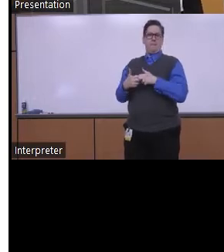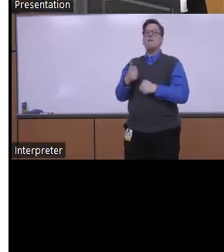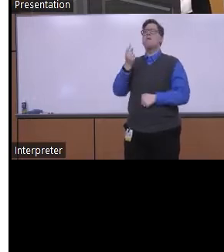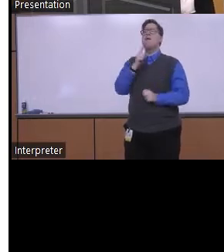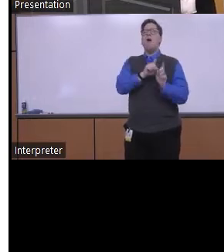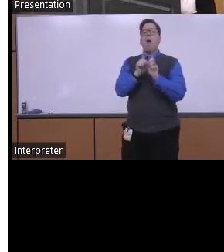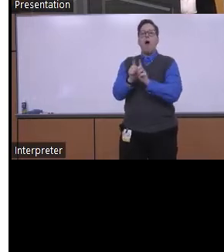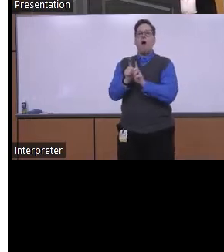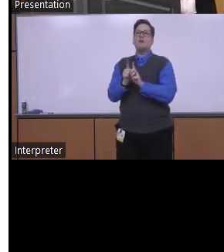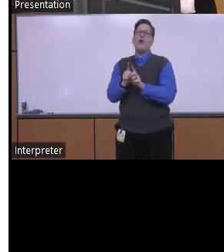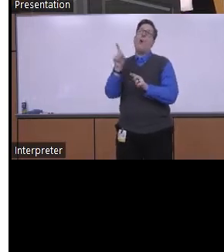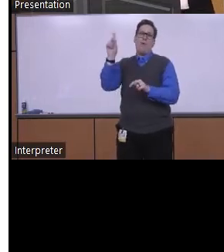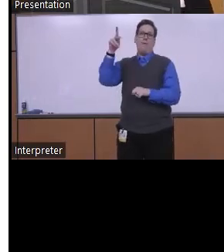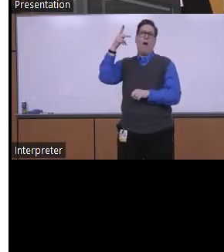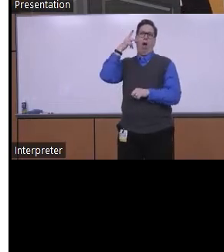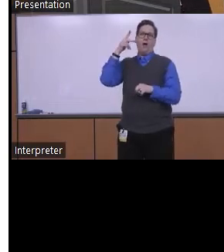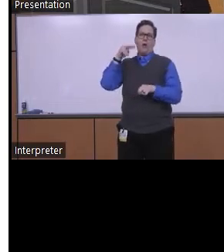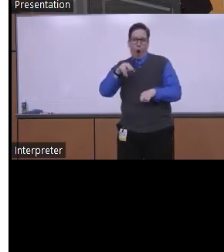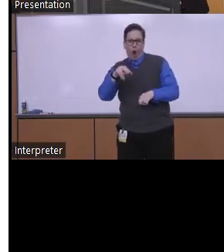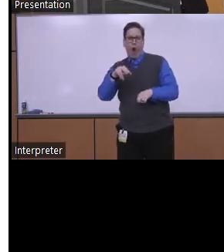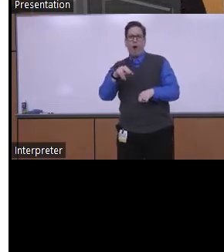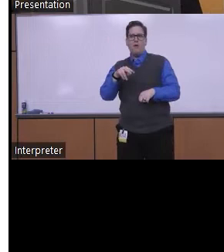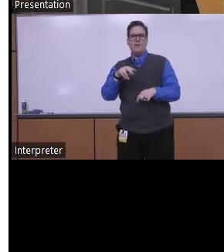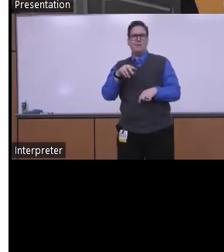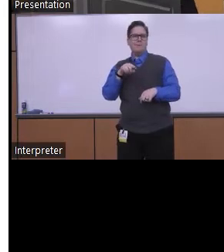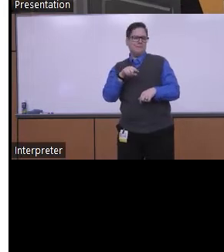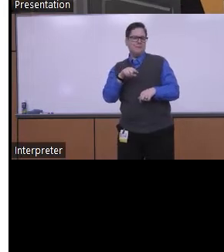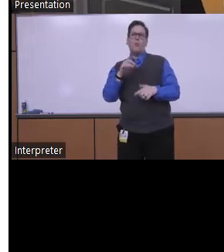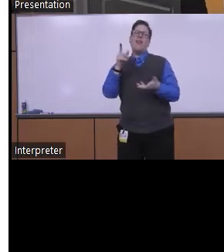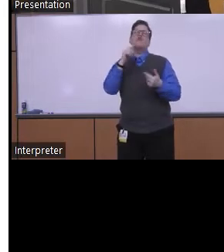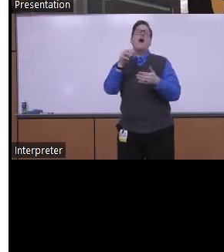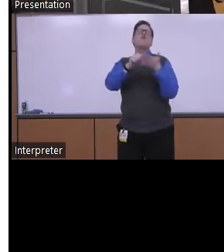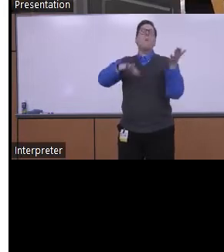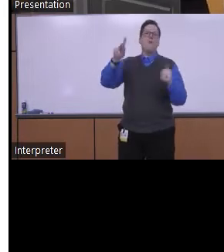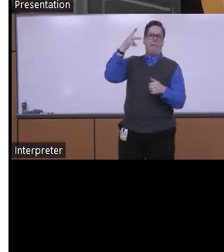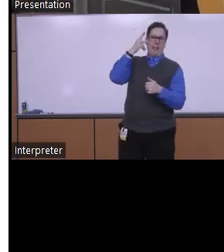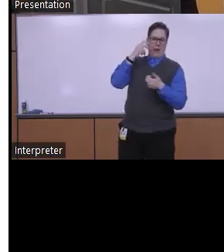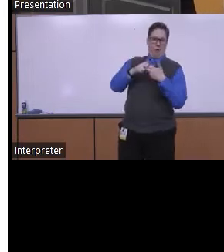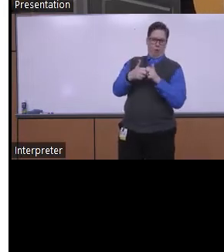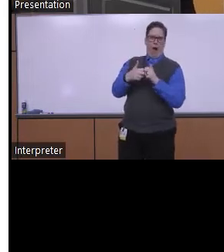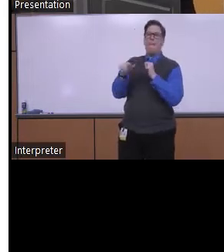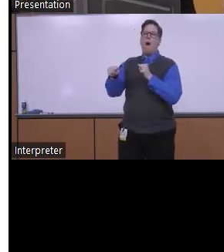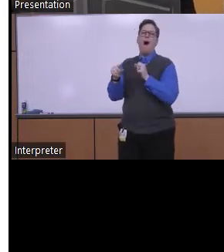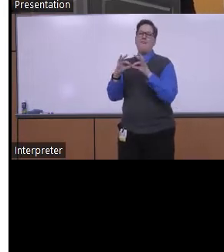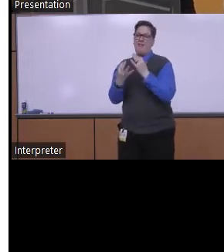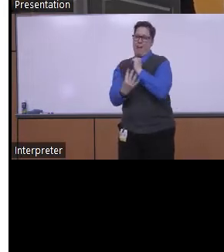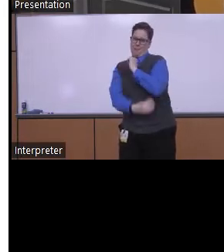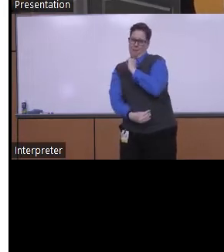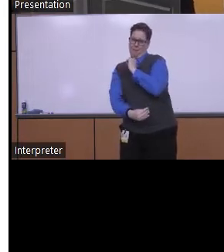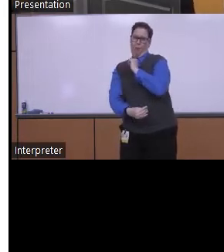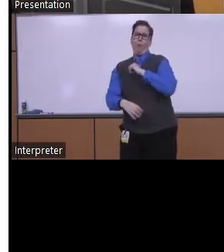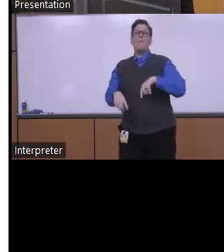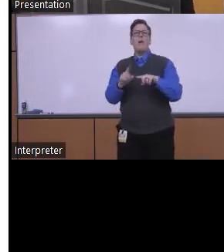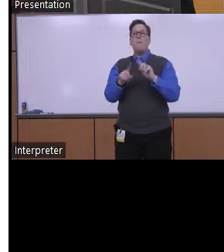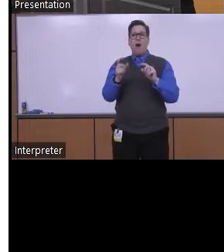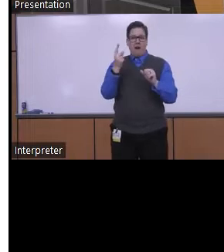also helped to depoliticize what is actually a political problem, the treatment of poor families. But this focus didn't actually match the